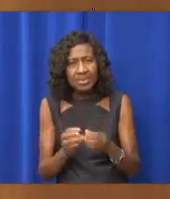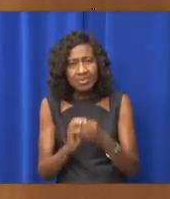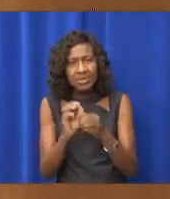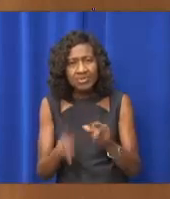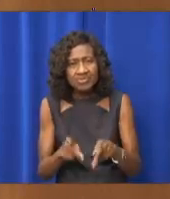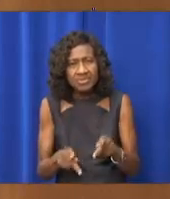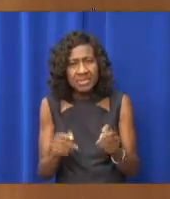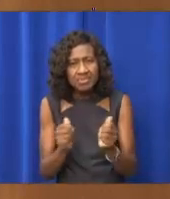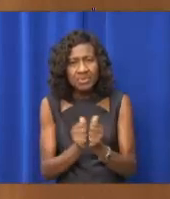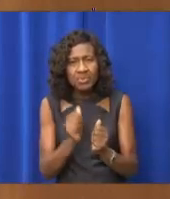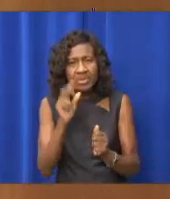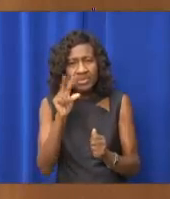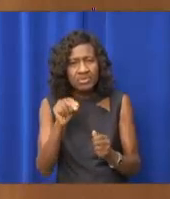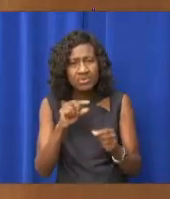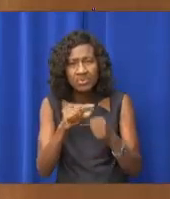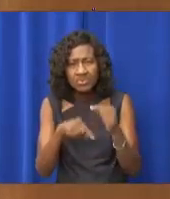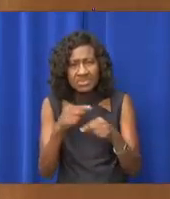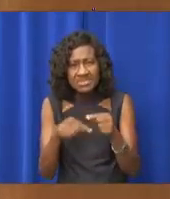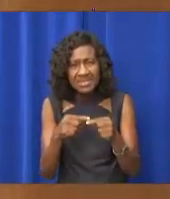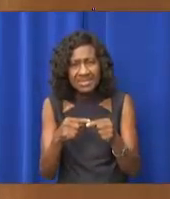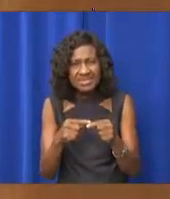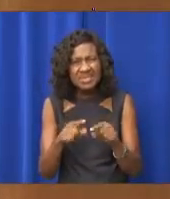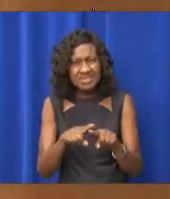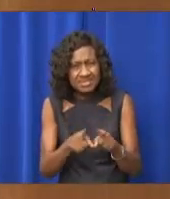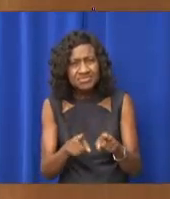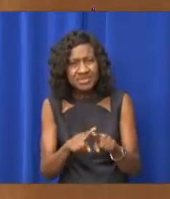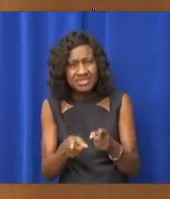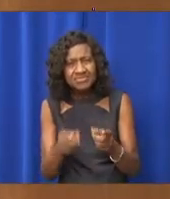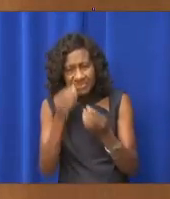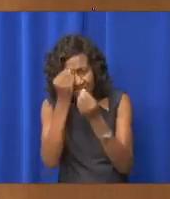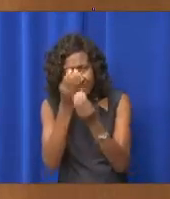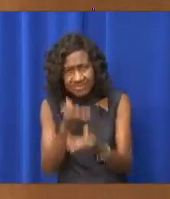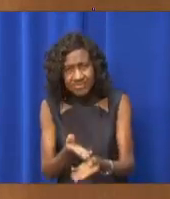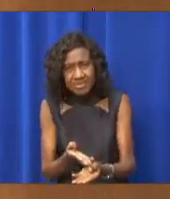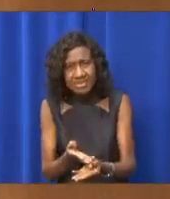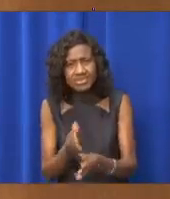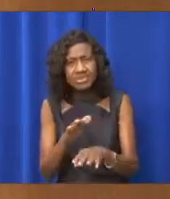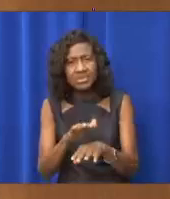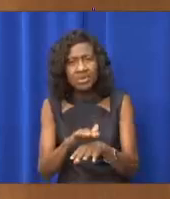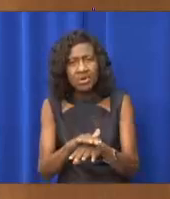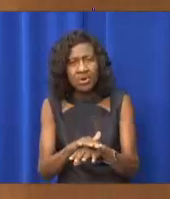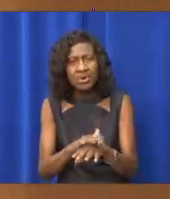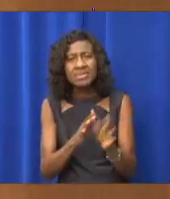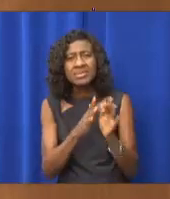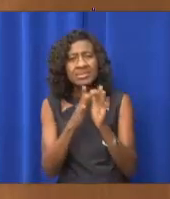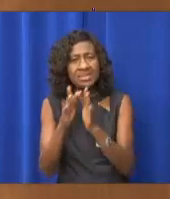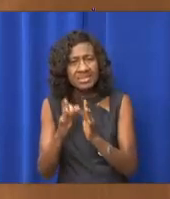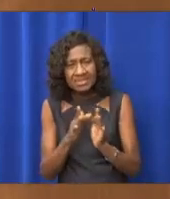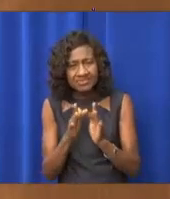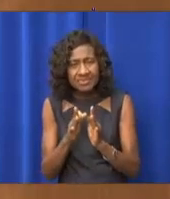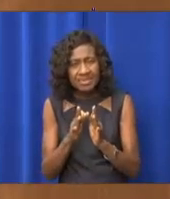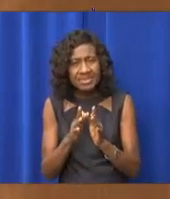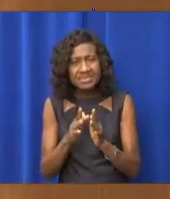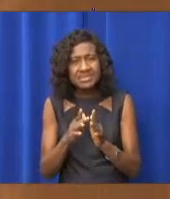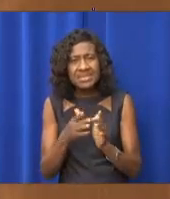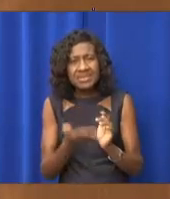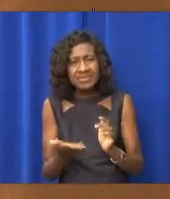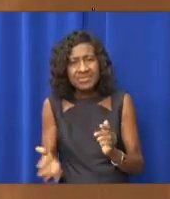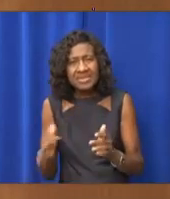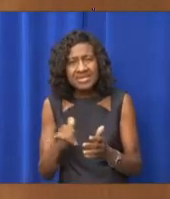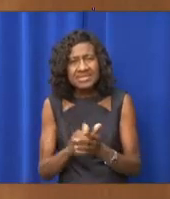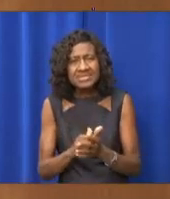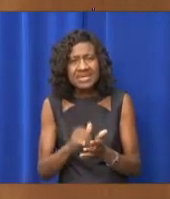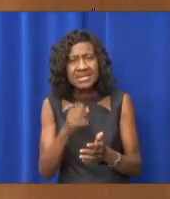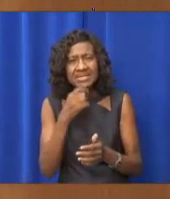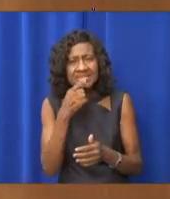hoping to update that every day. At least certain of the key items will be updated every day alongside the information that we provide at the press conference. But certainly